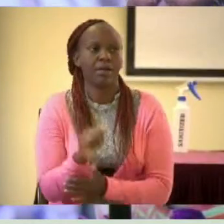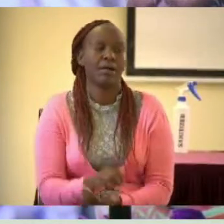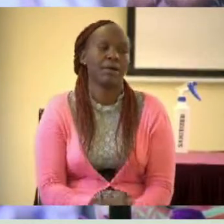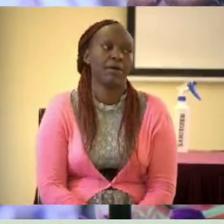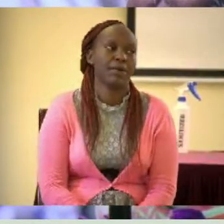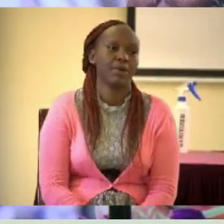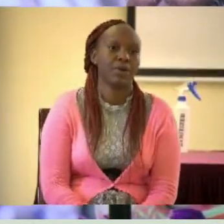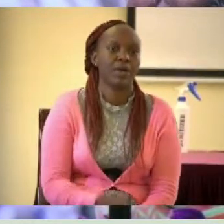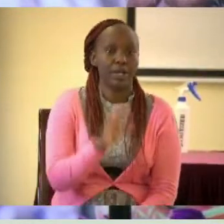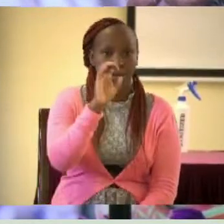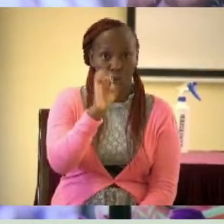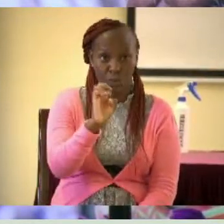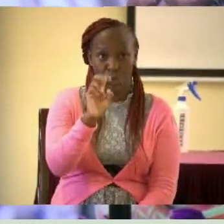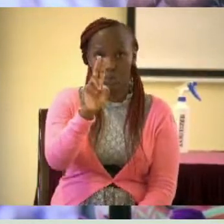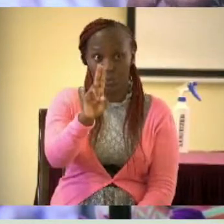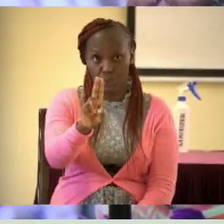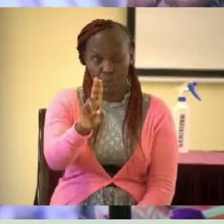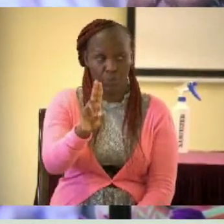European Union.